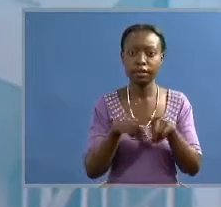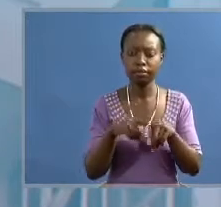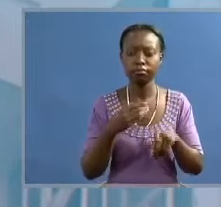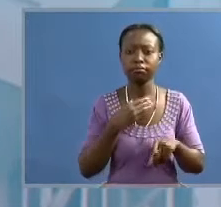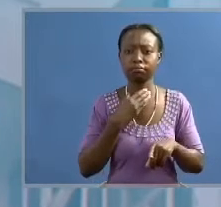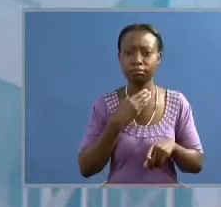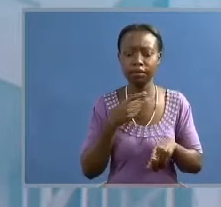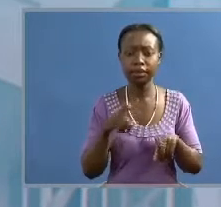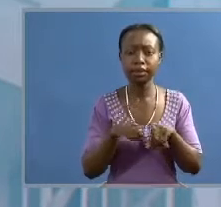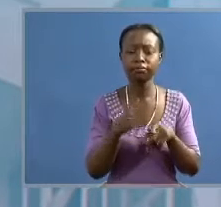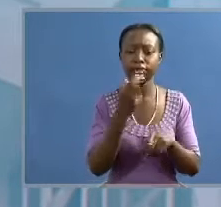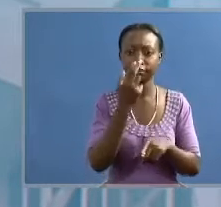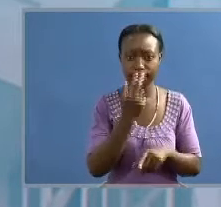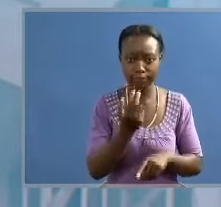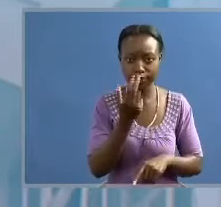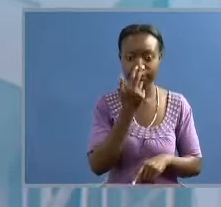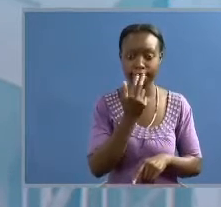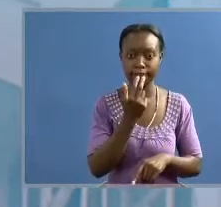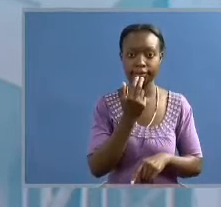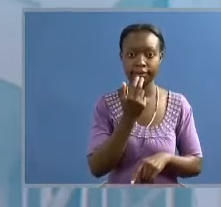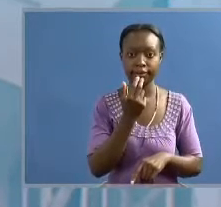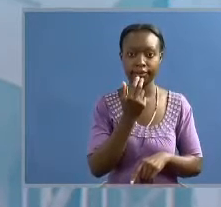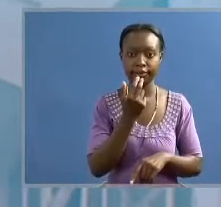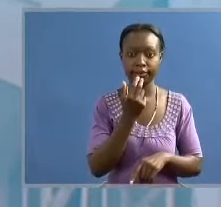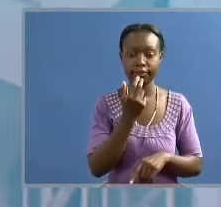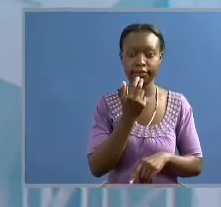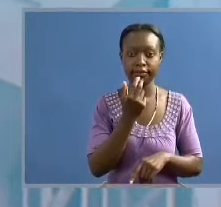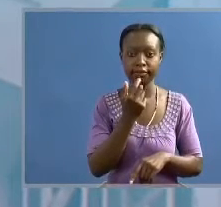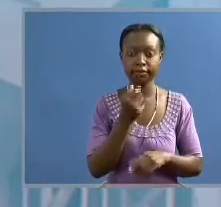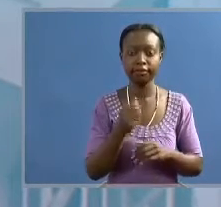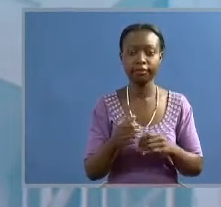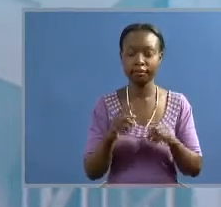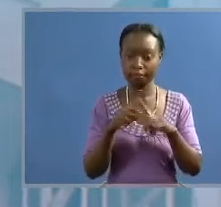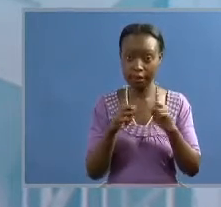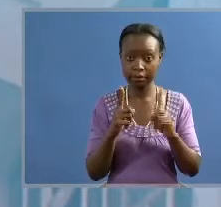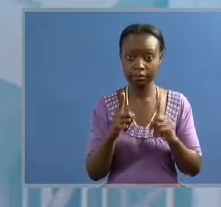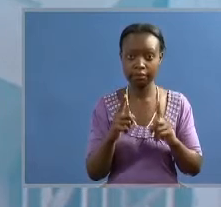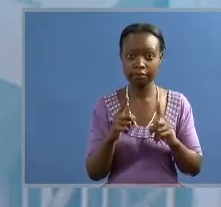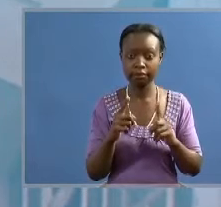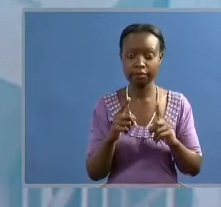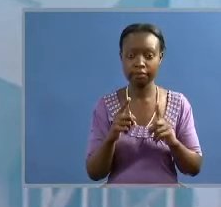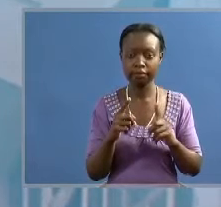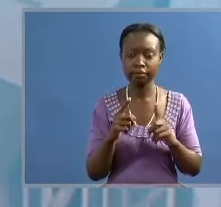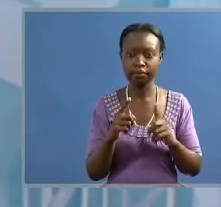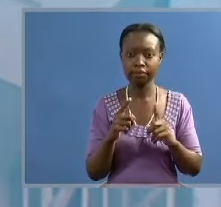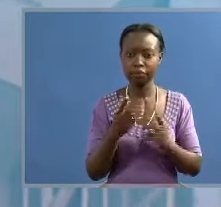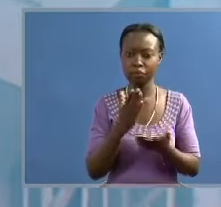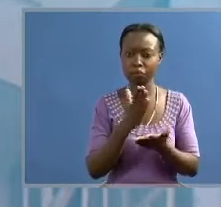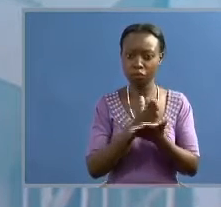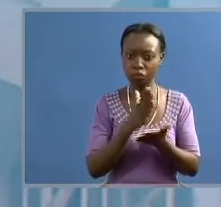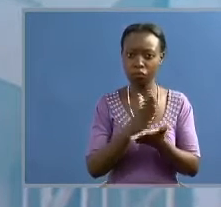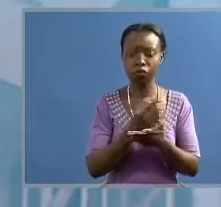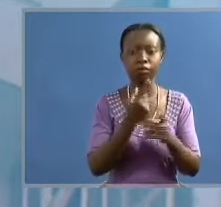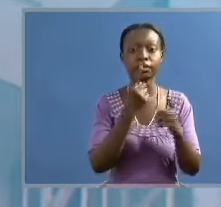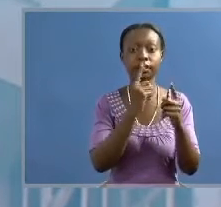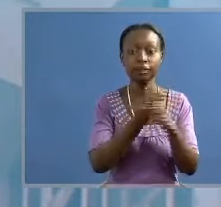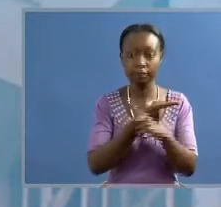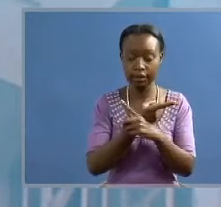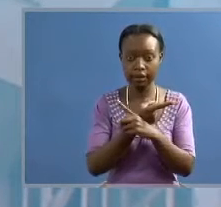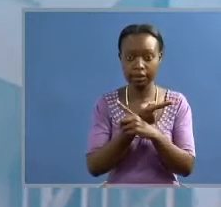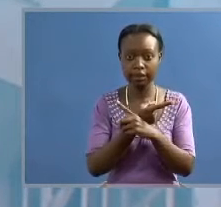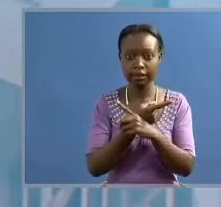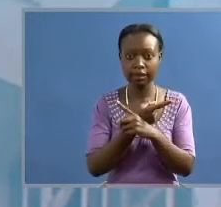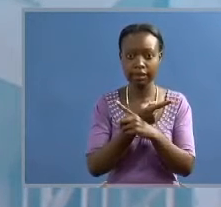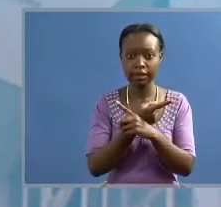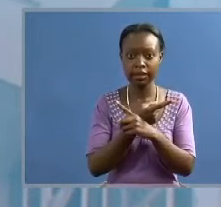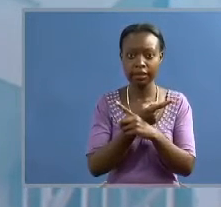find running nose, Right. and so on and so forth. But actually, the differentiation basically